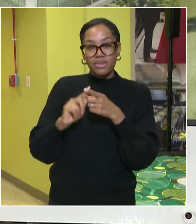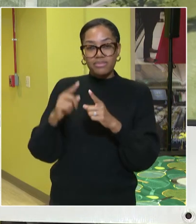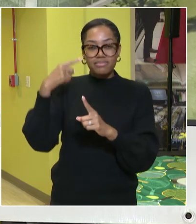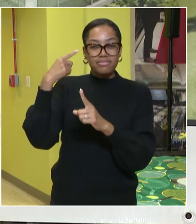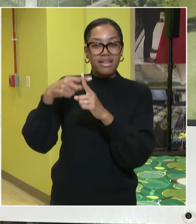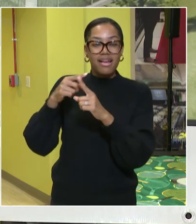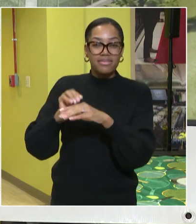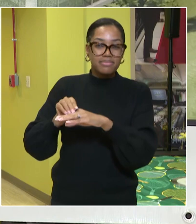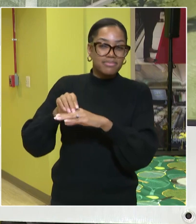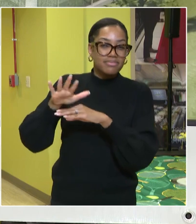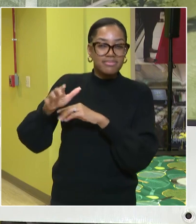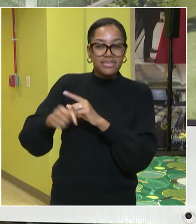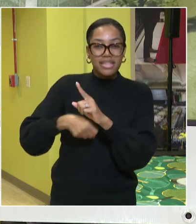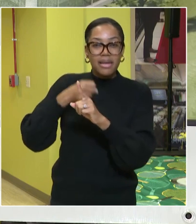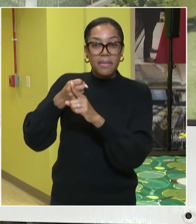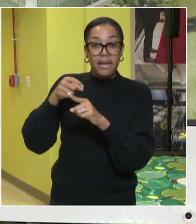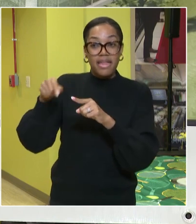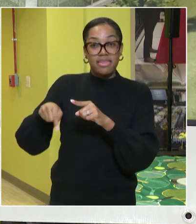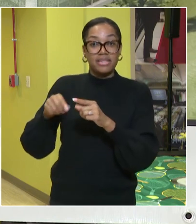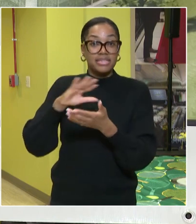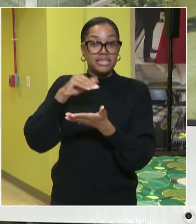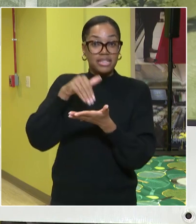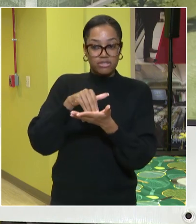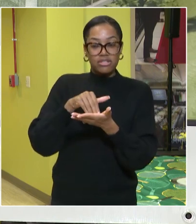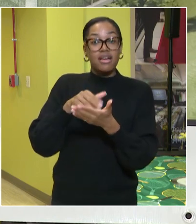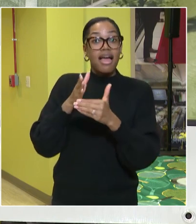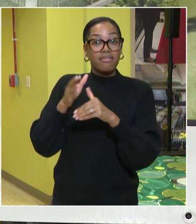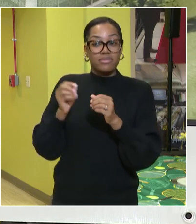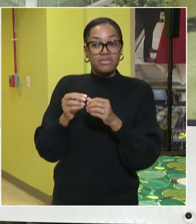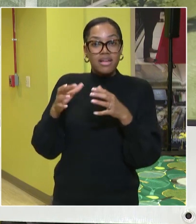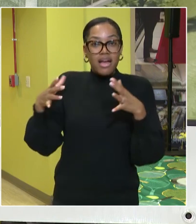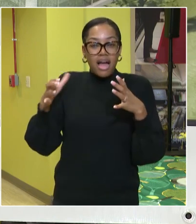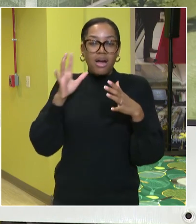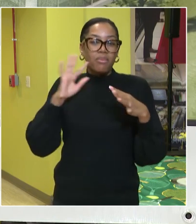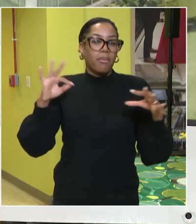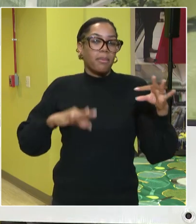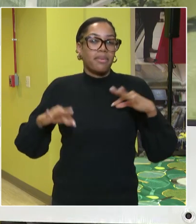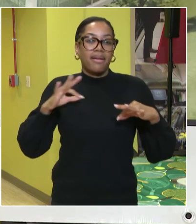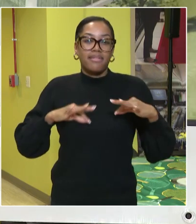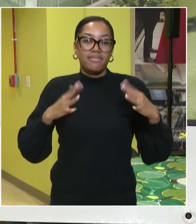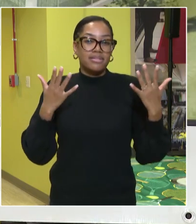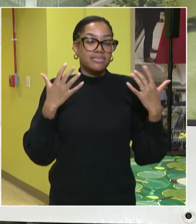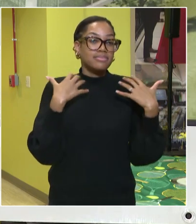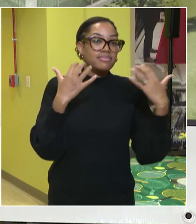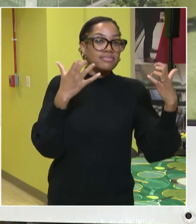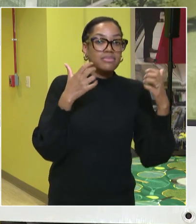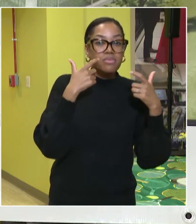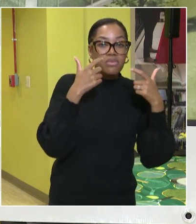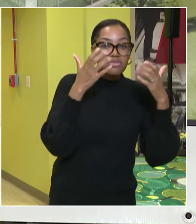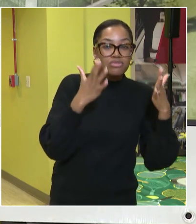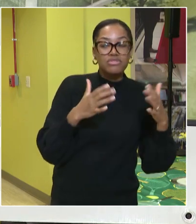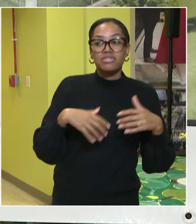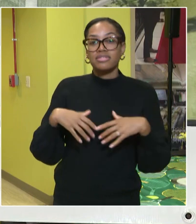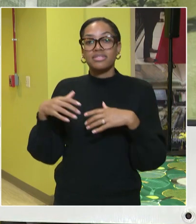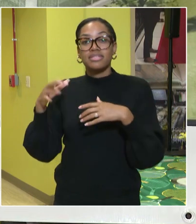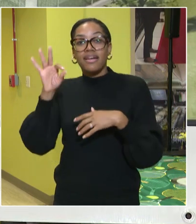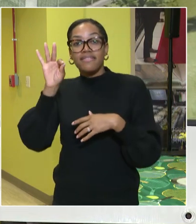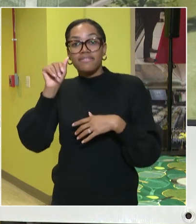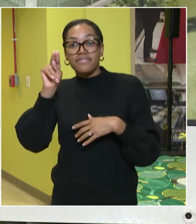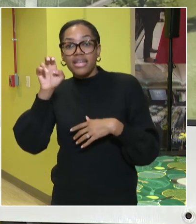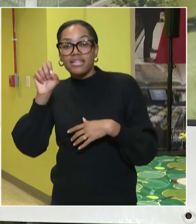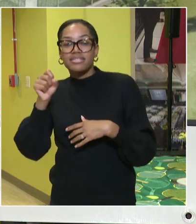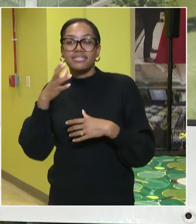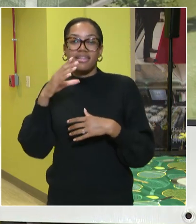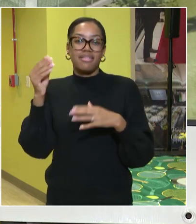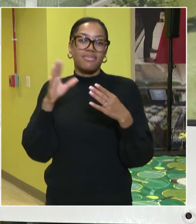this expanded facility will have on athletes, fans, and the entire tennis community. Before I conclude, I want to